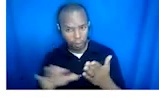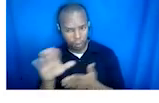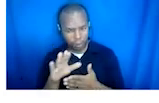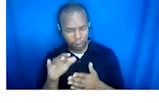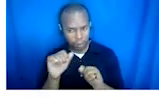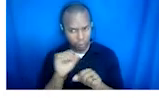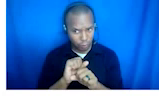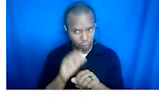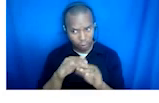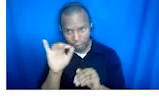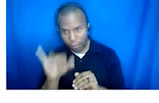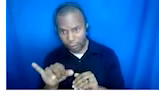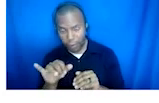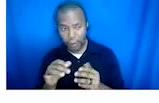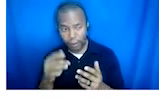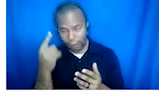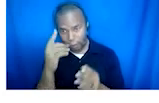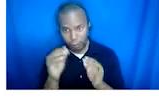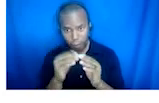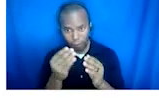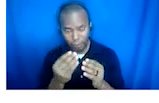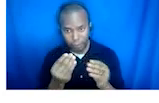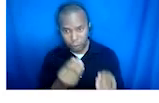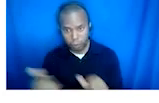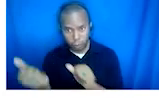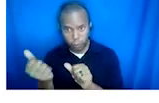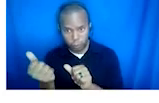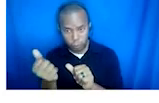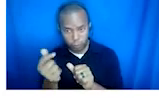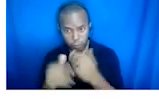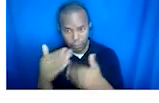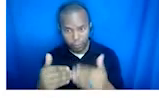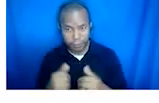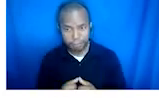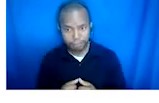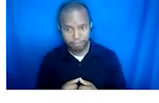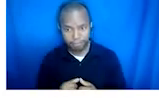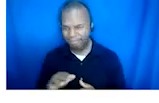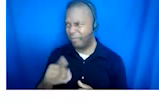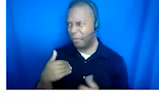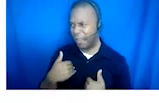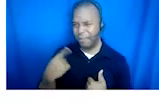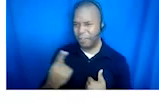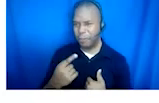sharing process or something to help streamline that? Do we have somebody from A&R on there?